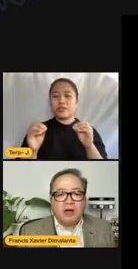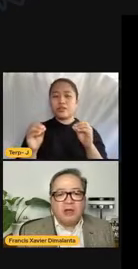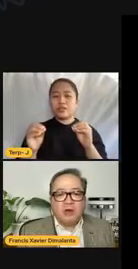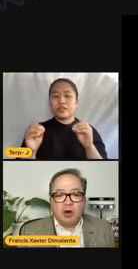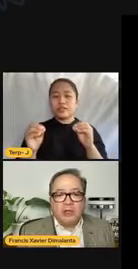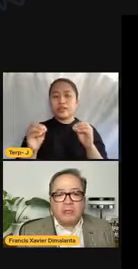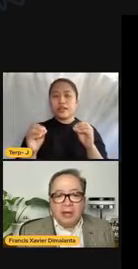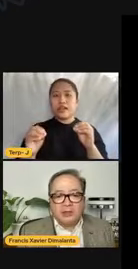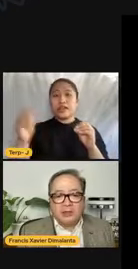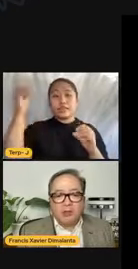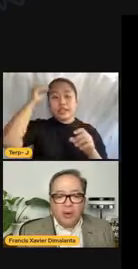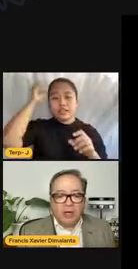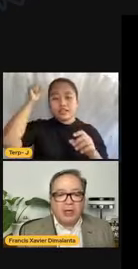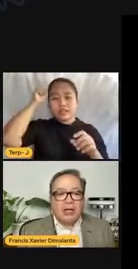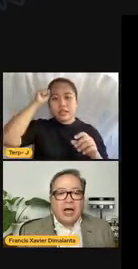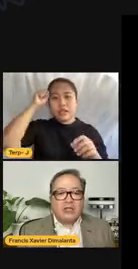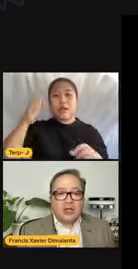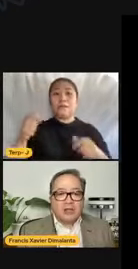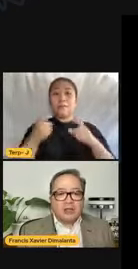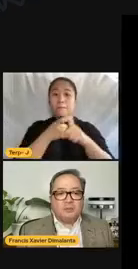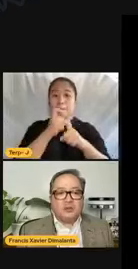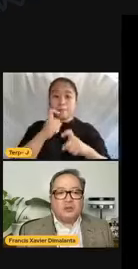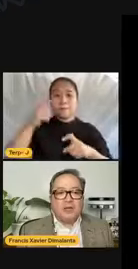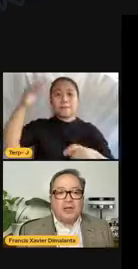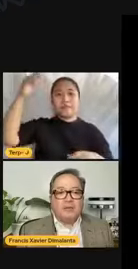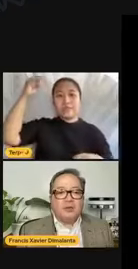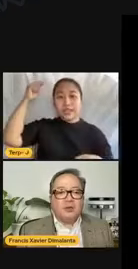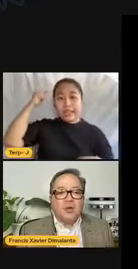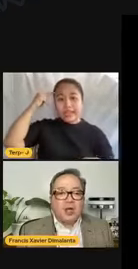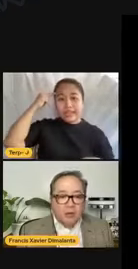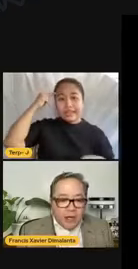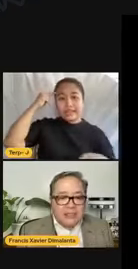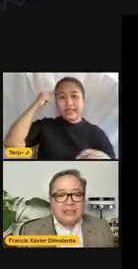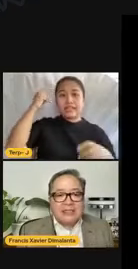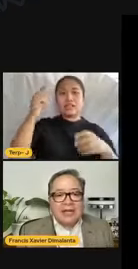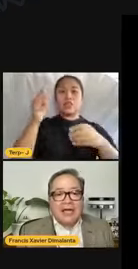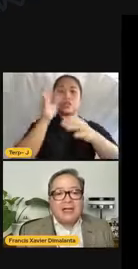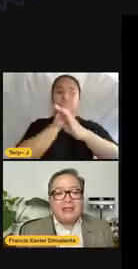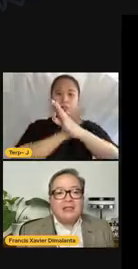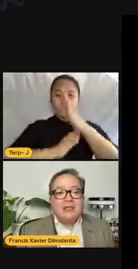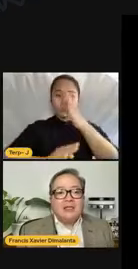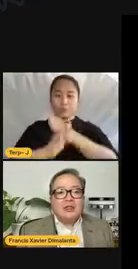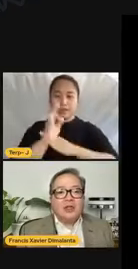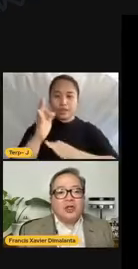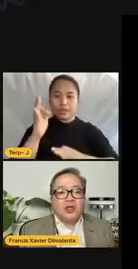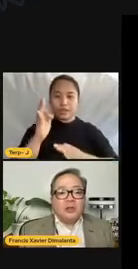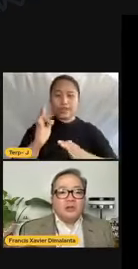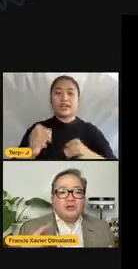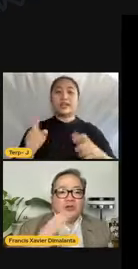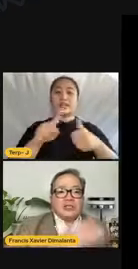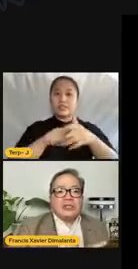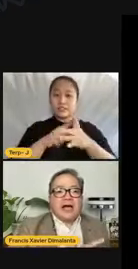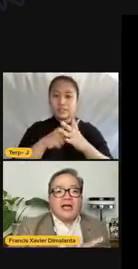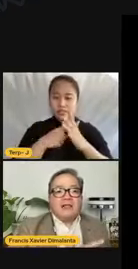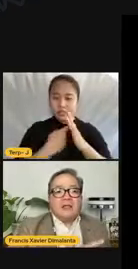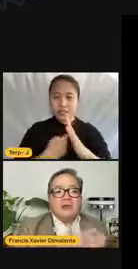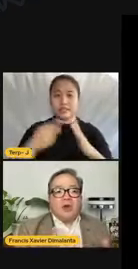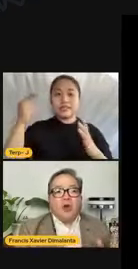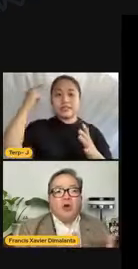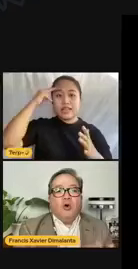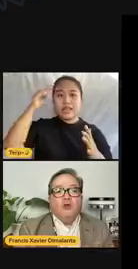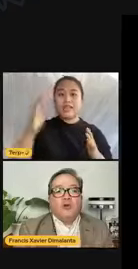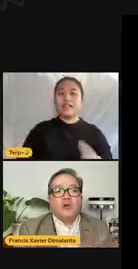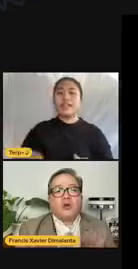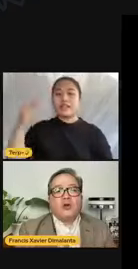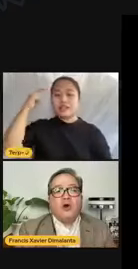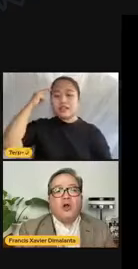call cephalocaudal pattern, where a child is supposed to be able to raise his head, turn to the side,